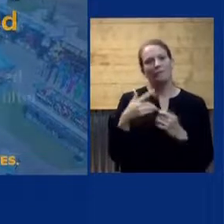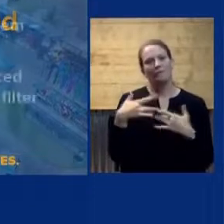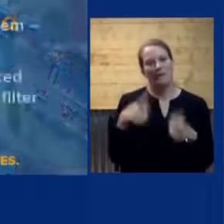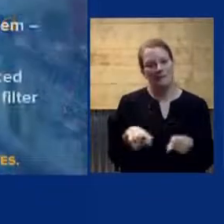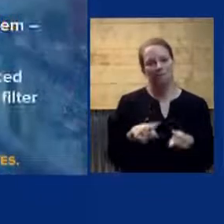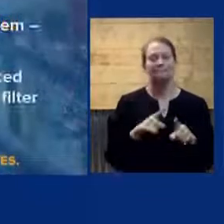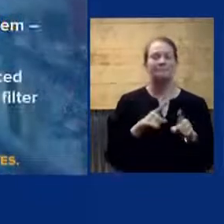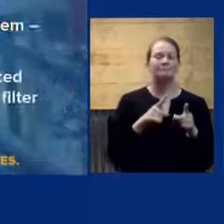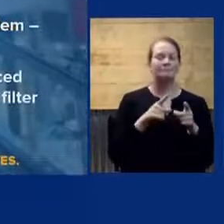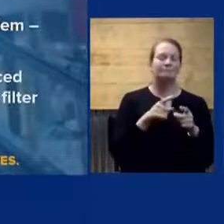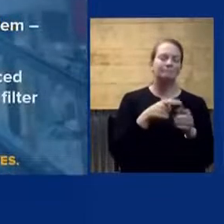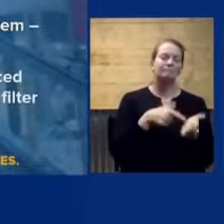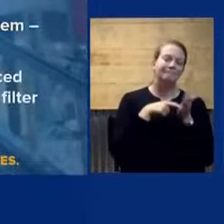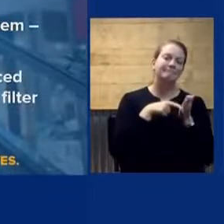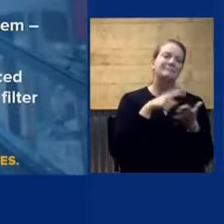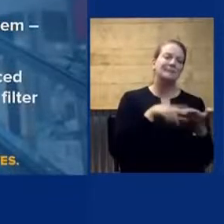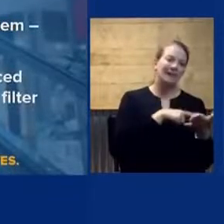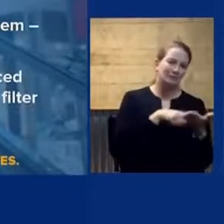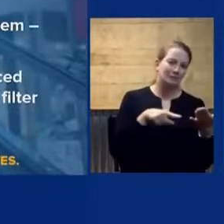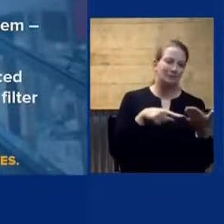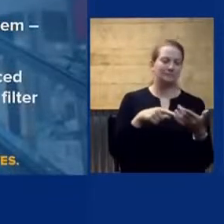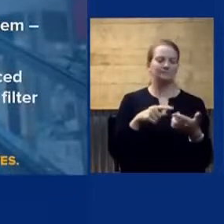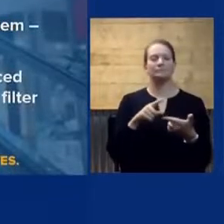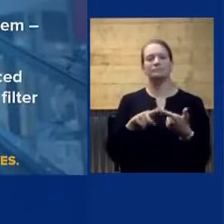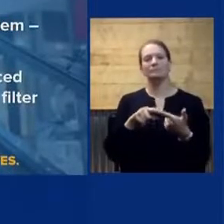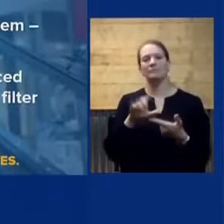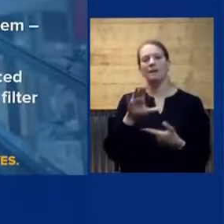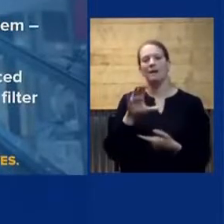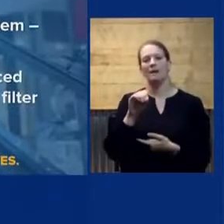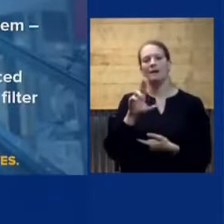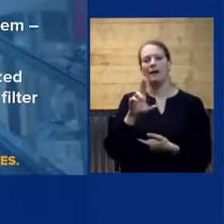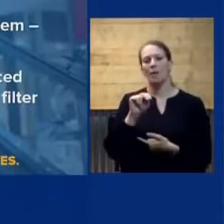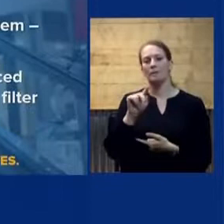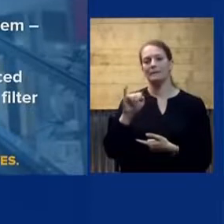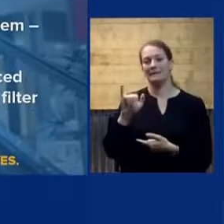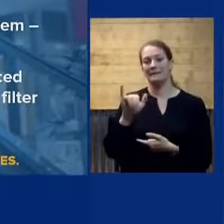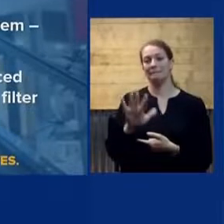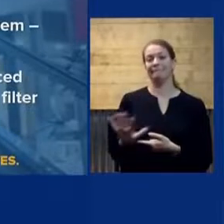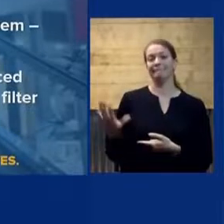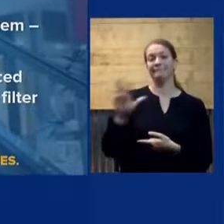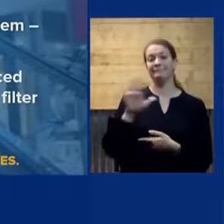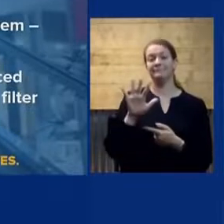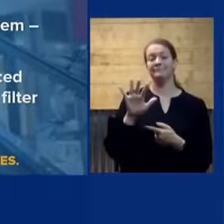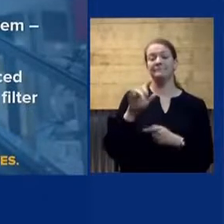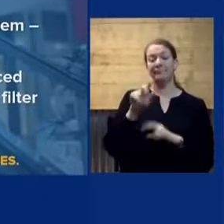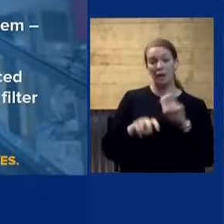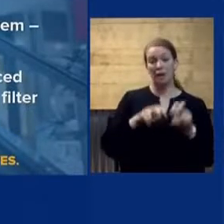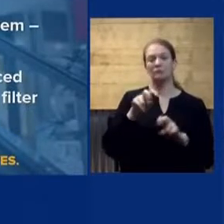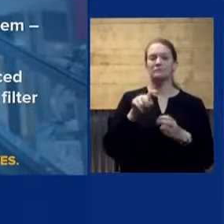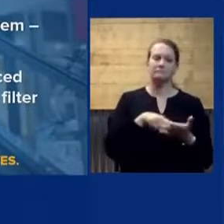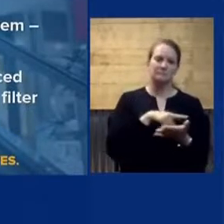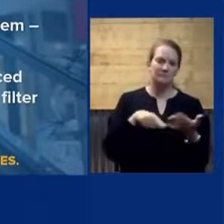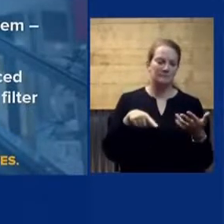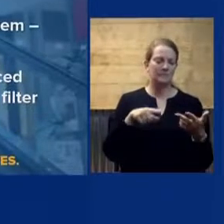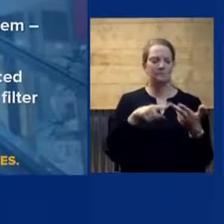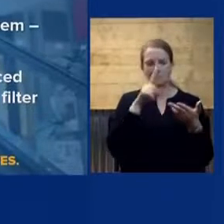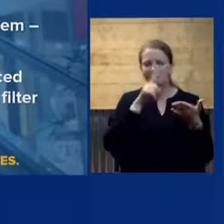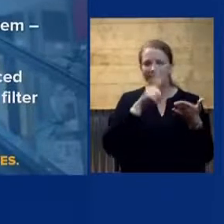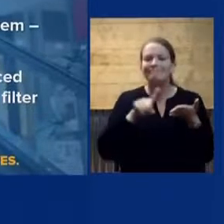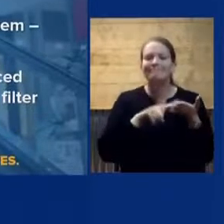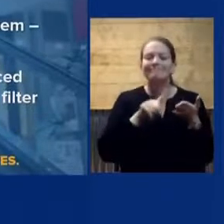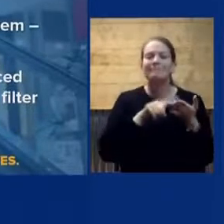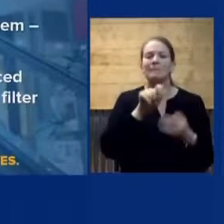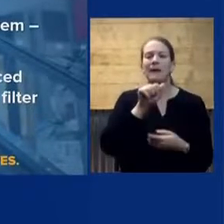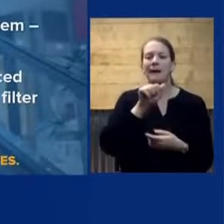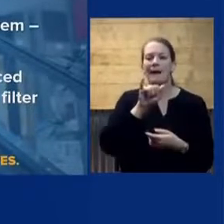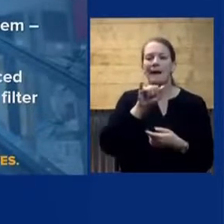going to be canceling county fairs. We've had a lot of consultation and done work on air filtration. There are air filtration